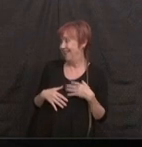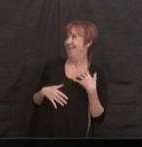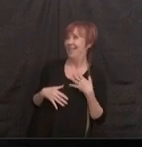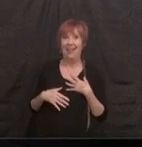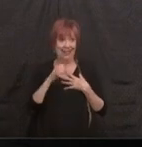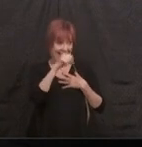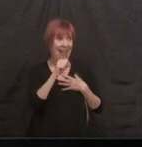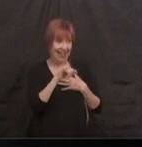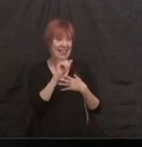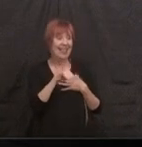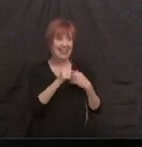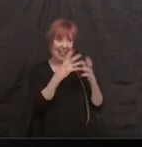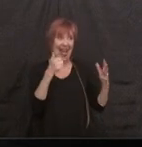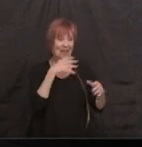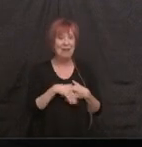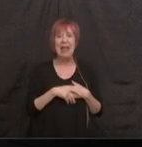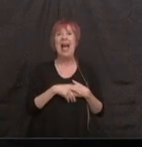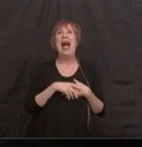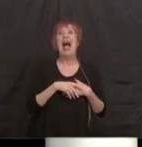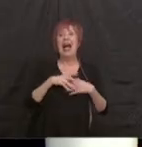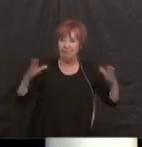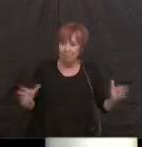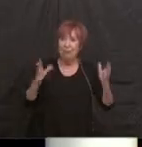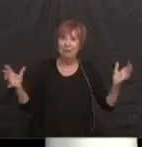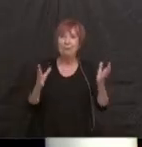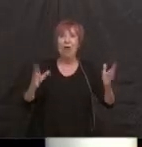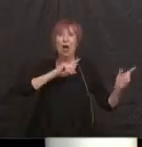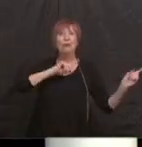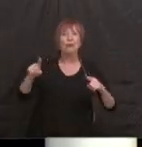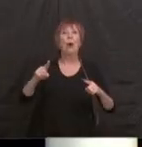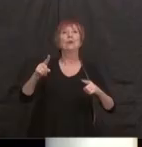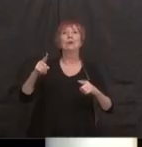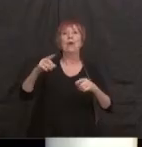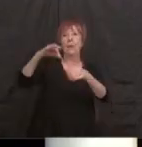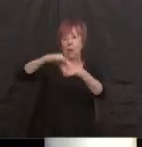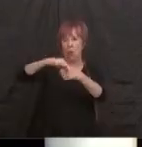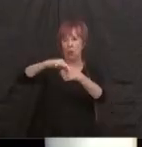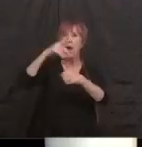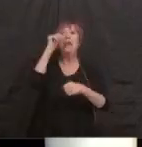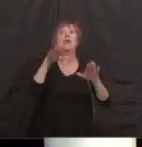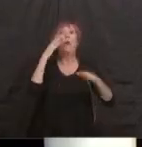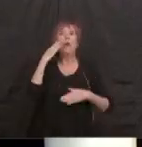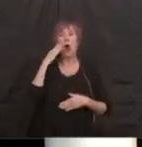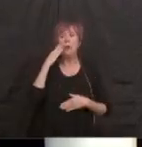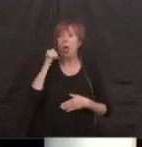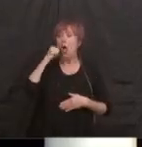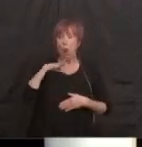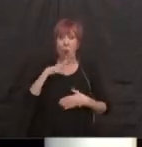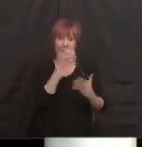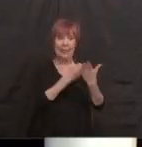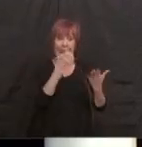that's a lot of women. That's mobilize incredible. Them to the polls, because we know that women, a woman's economic agenda is